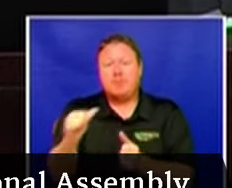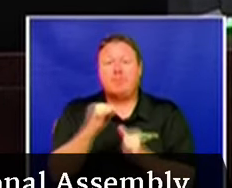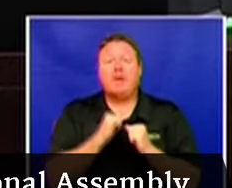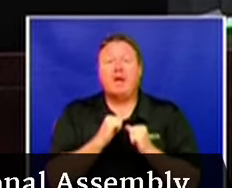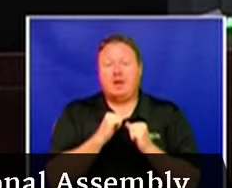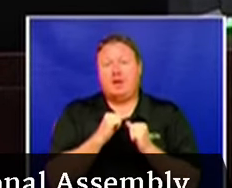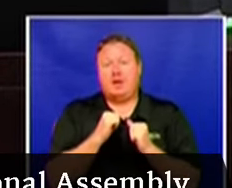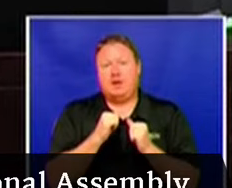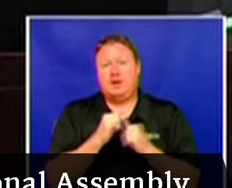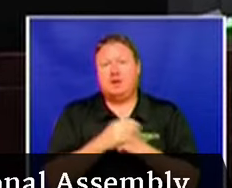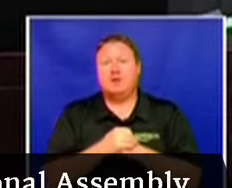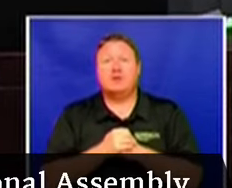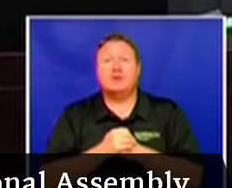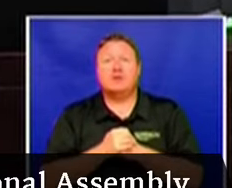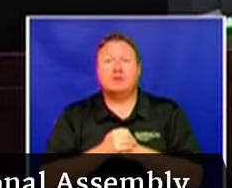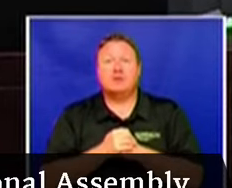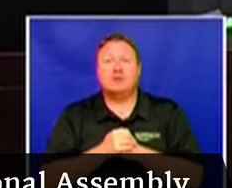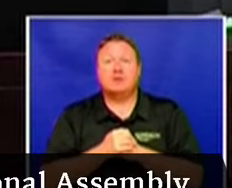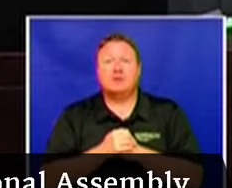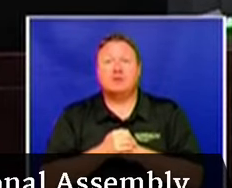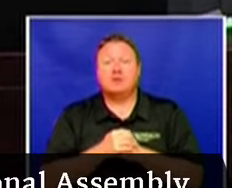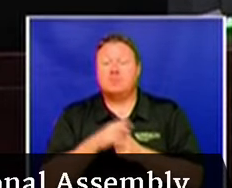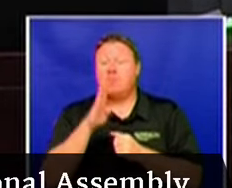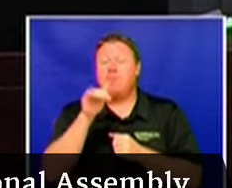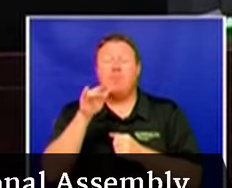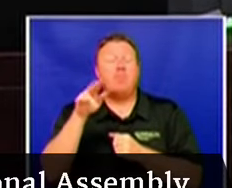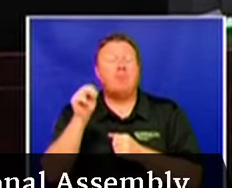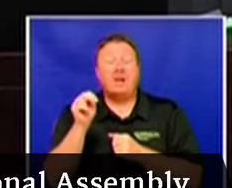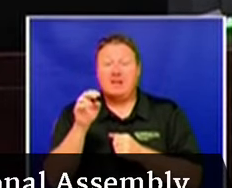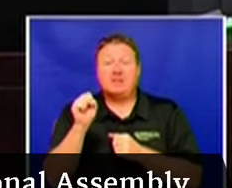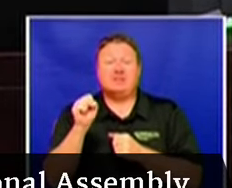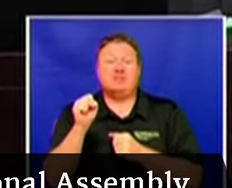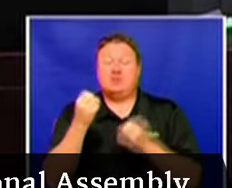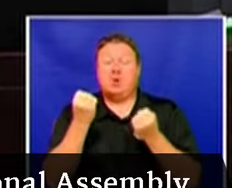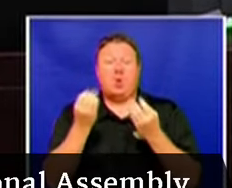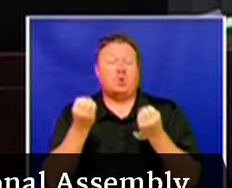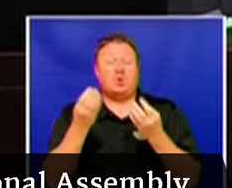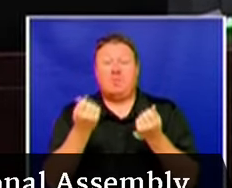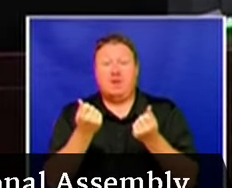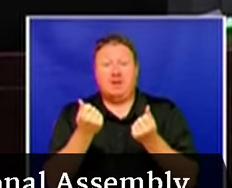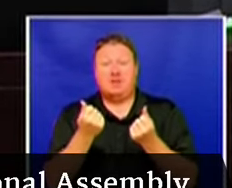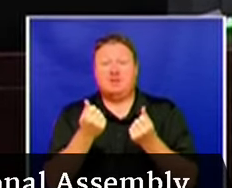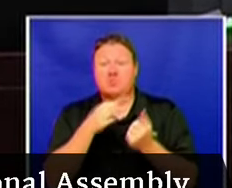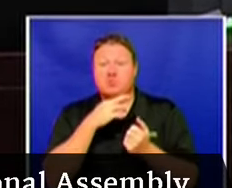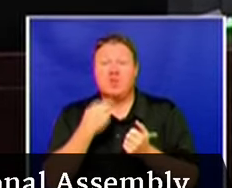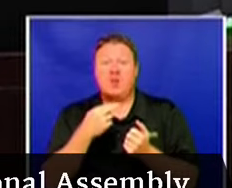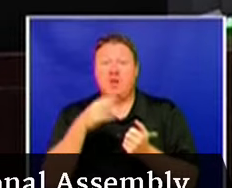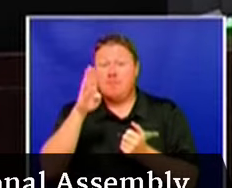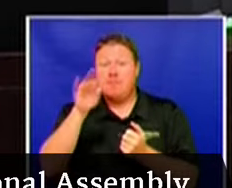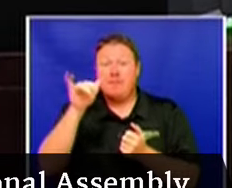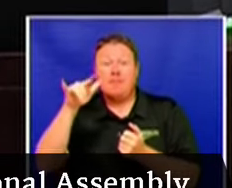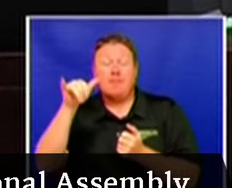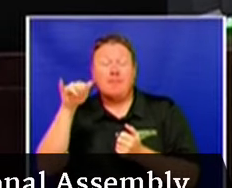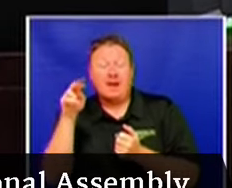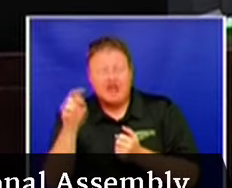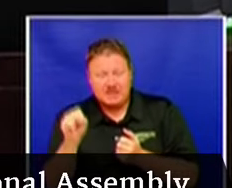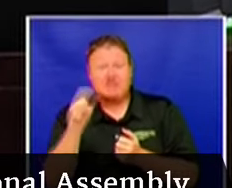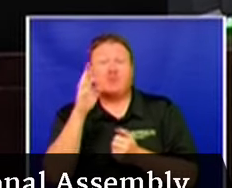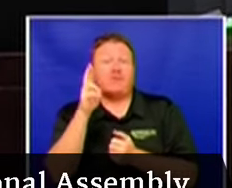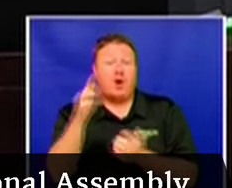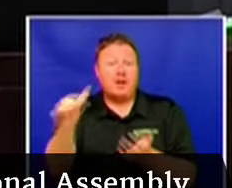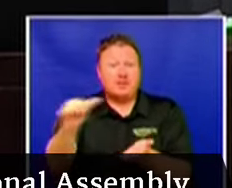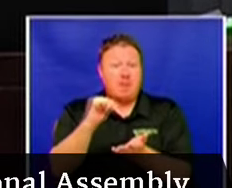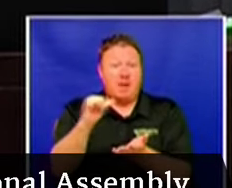stolen have run into billions. I mean, real billions. The